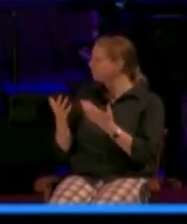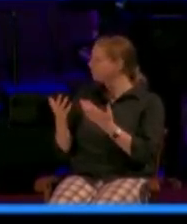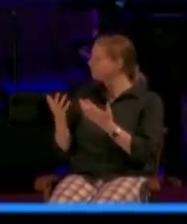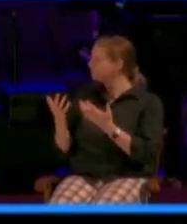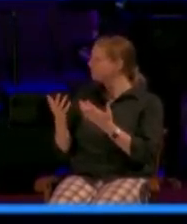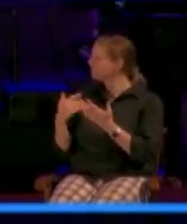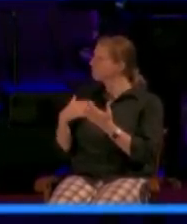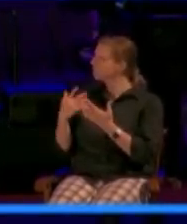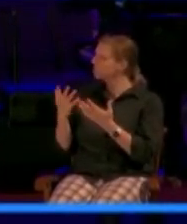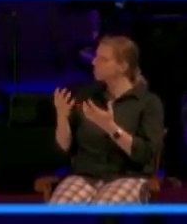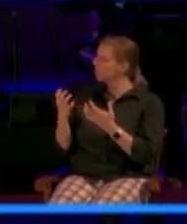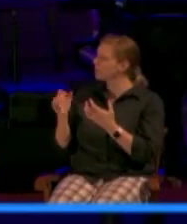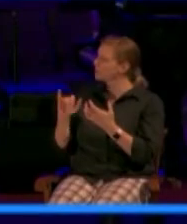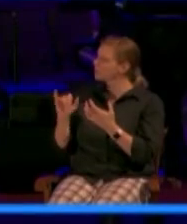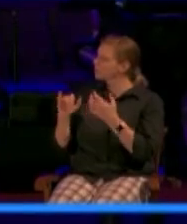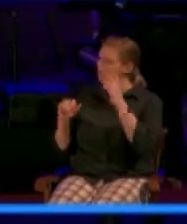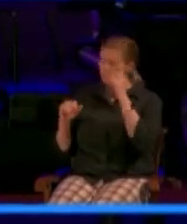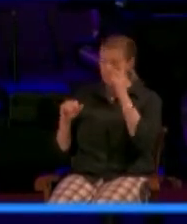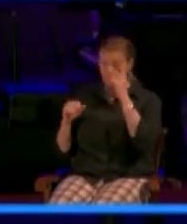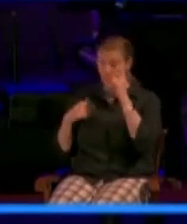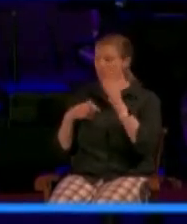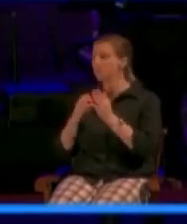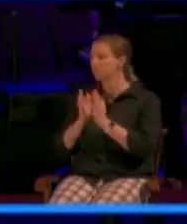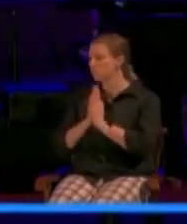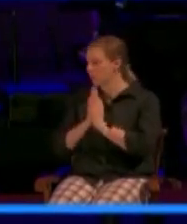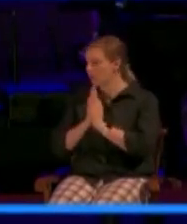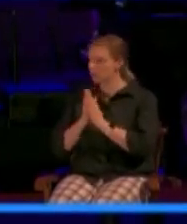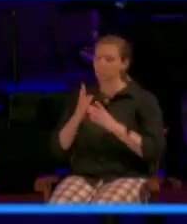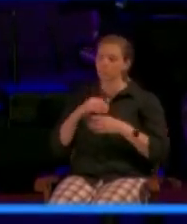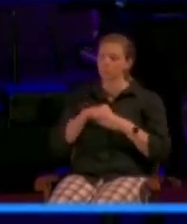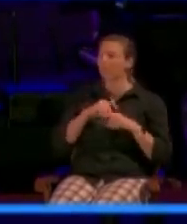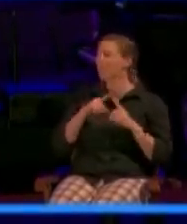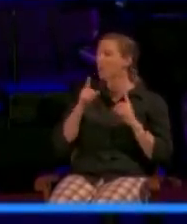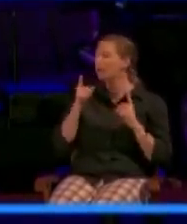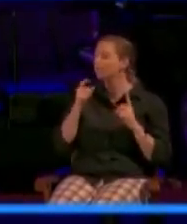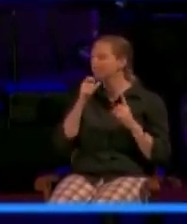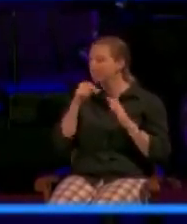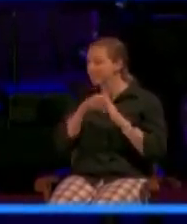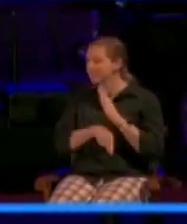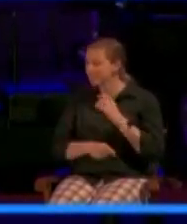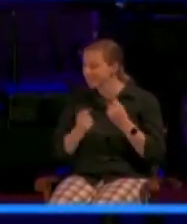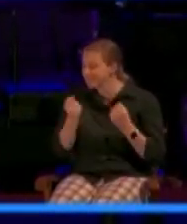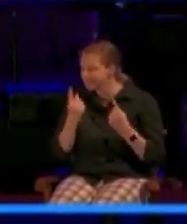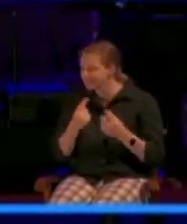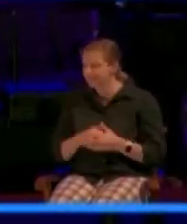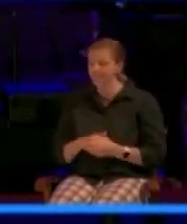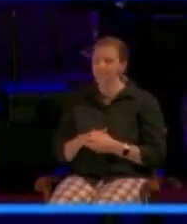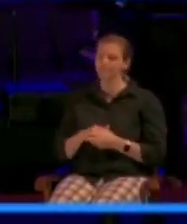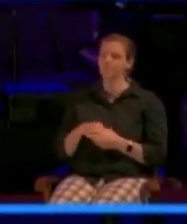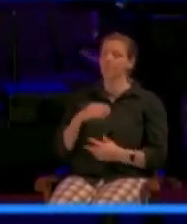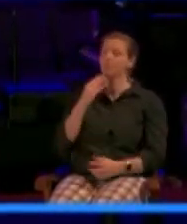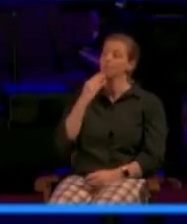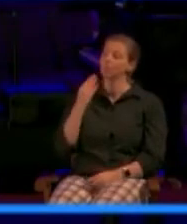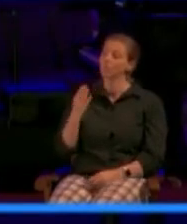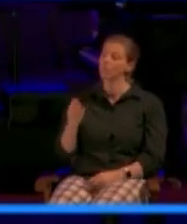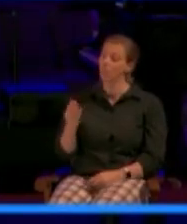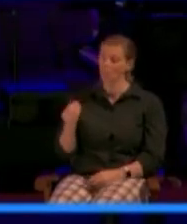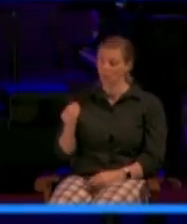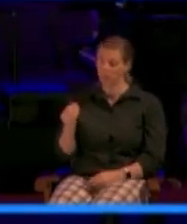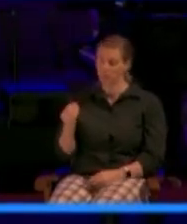Heights Baptist Church in Anderson, South Carolina. And I hear a gospel message, and my sin became so